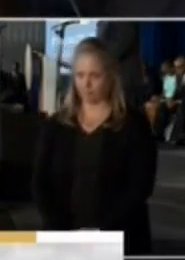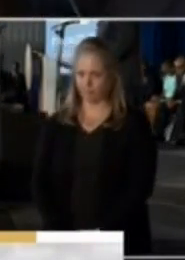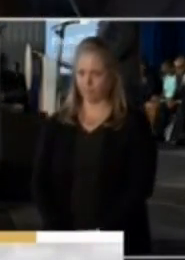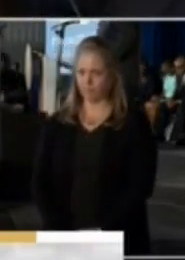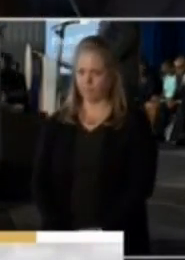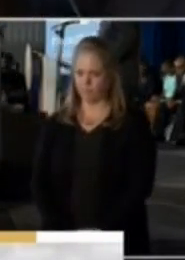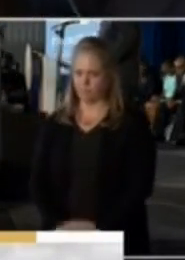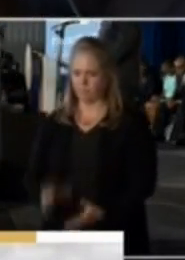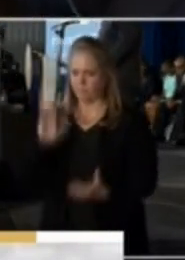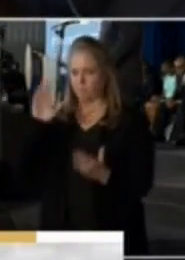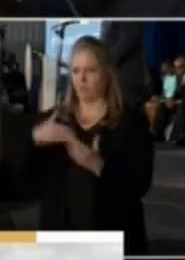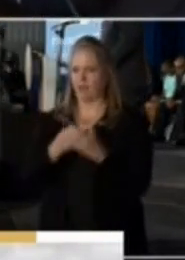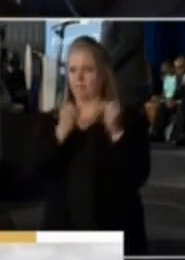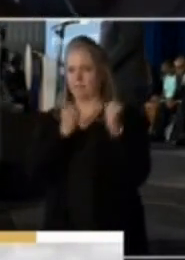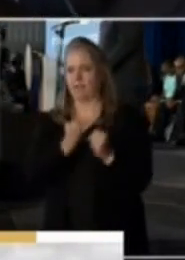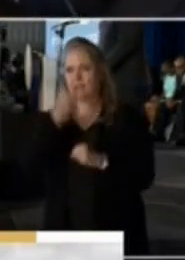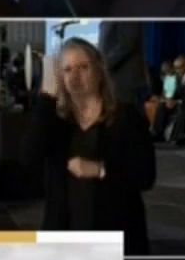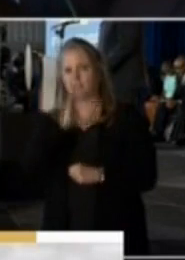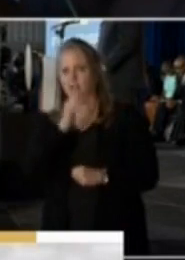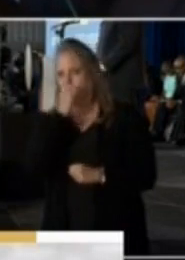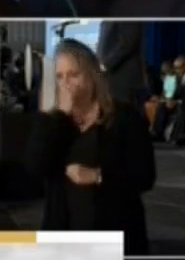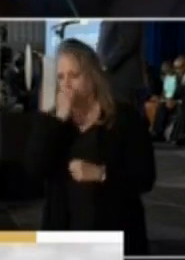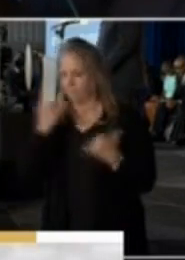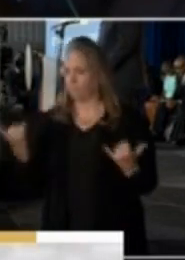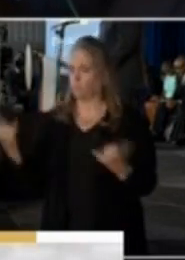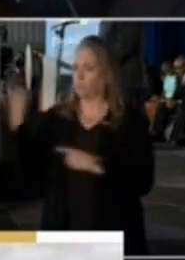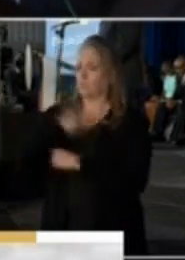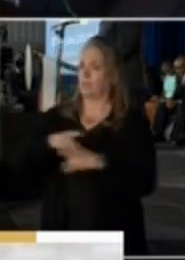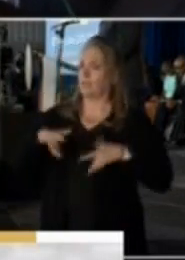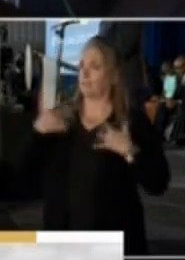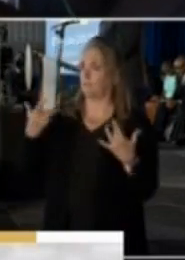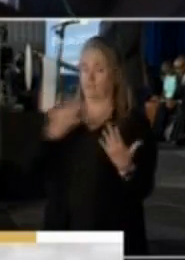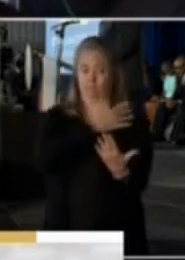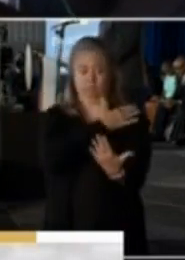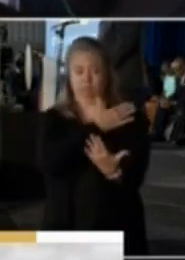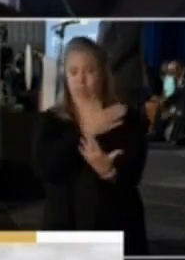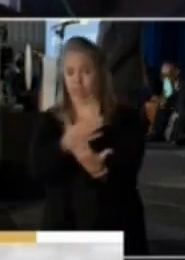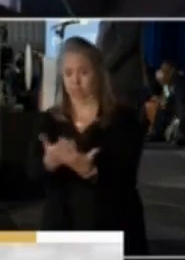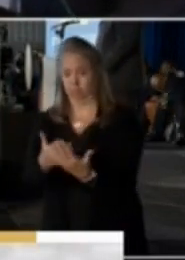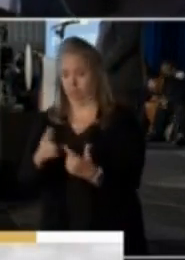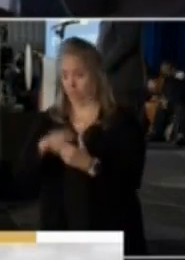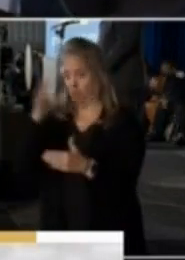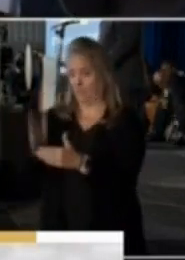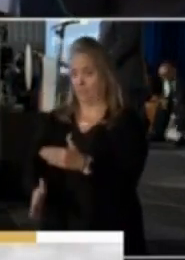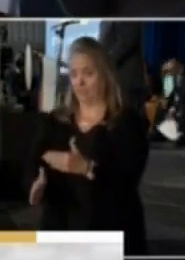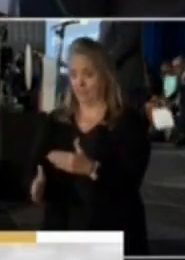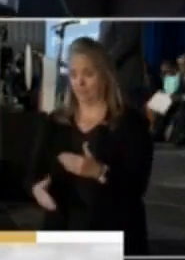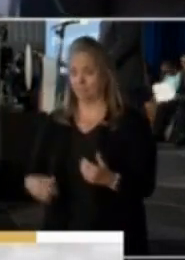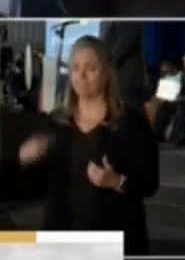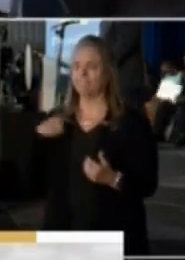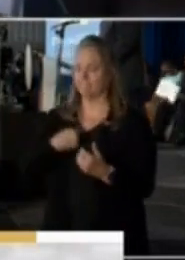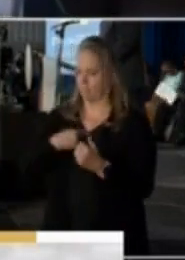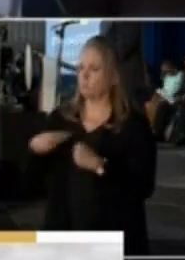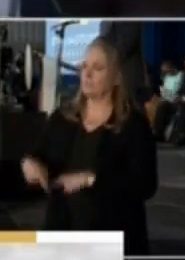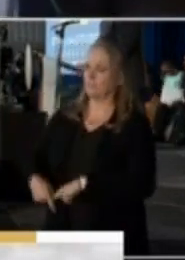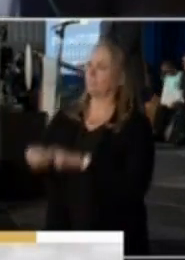Almighty God, at the conclusion of this ceremony, we pause to give you thanks.